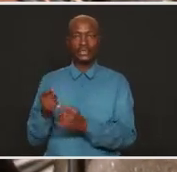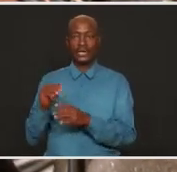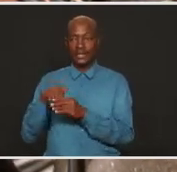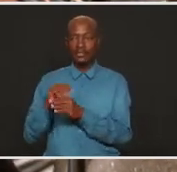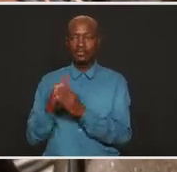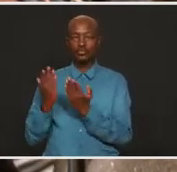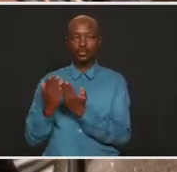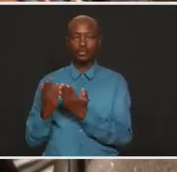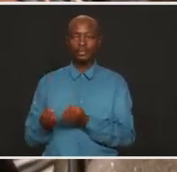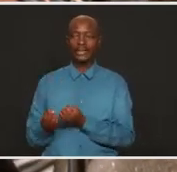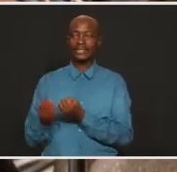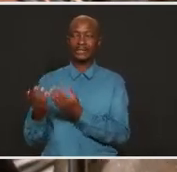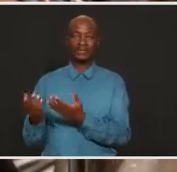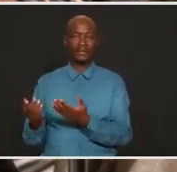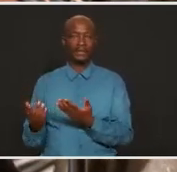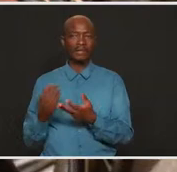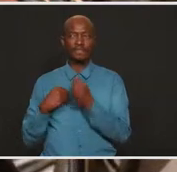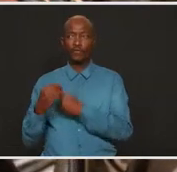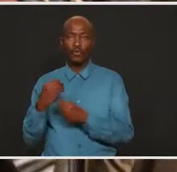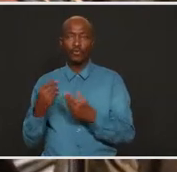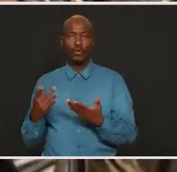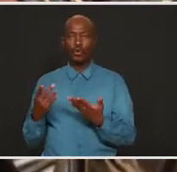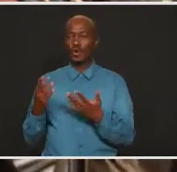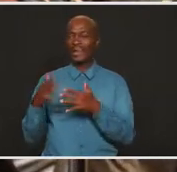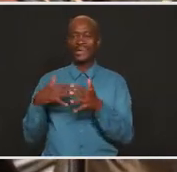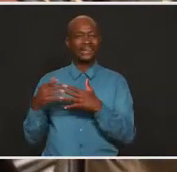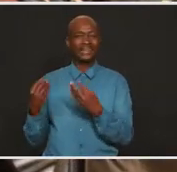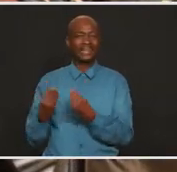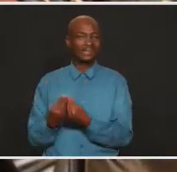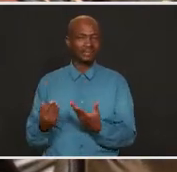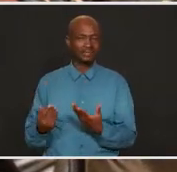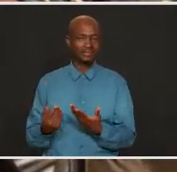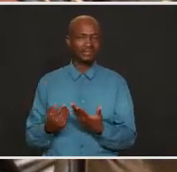supplying food or by supplying anything indeed